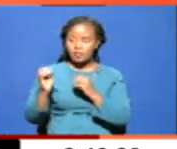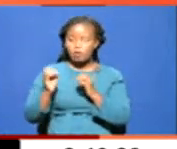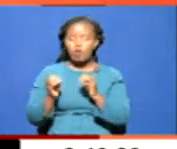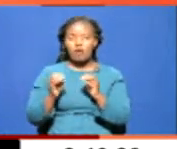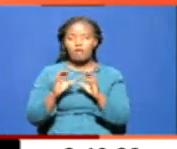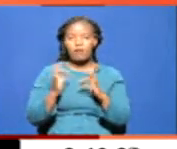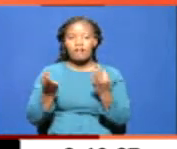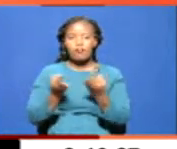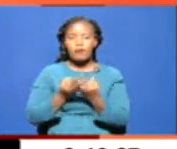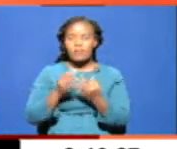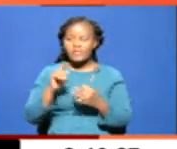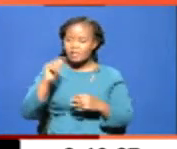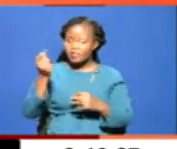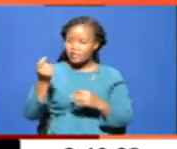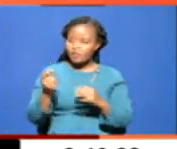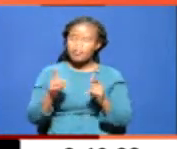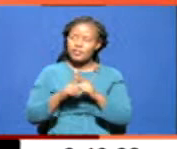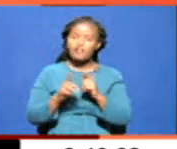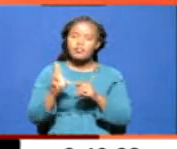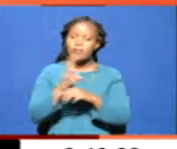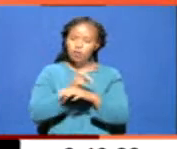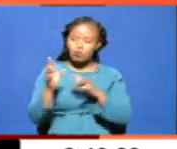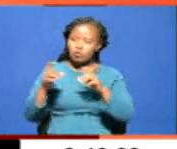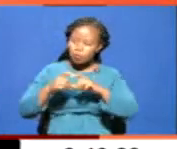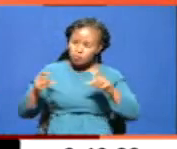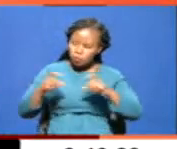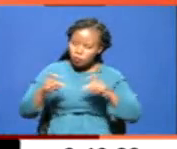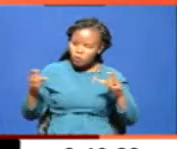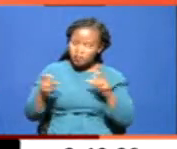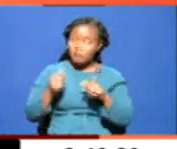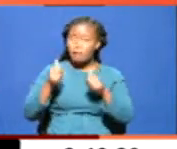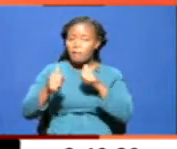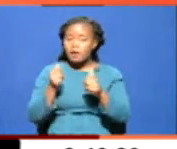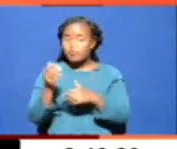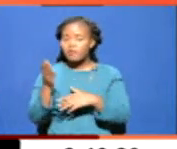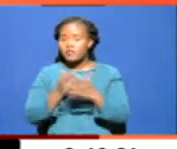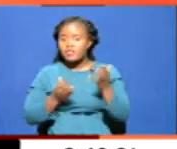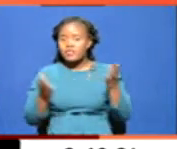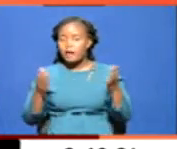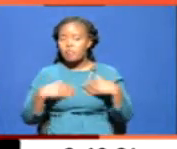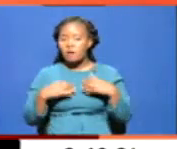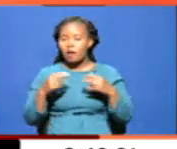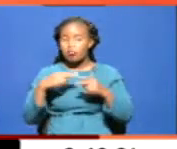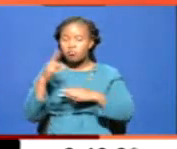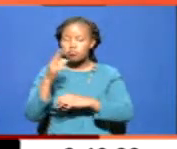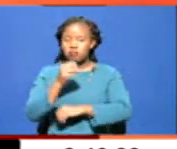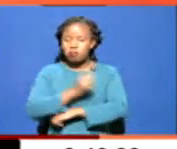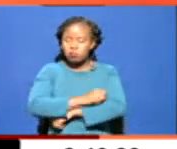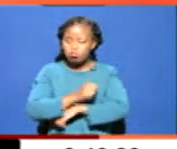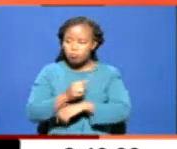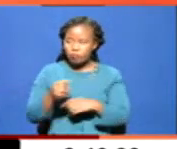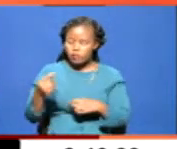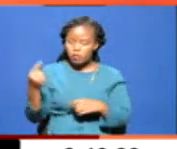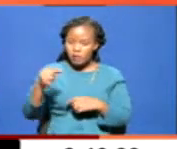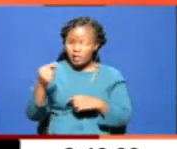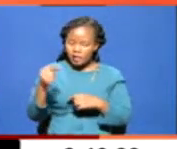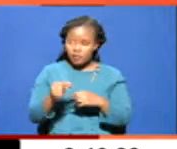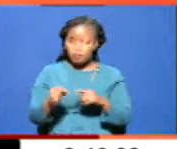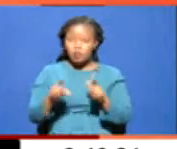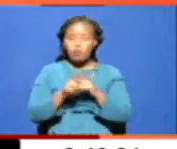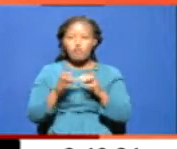Kenya still use a type of wood stove as either their primary or secondary cook stove, with a great prevalence